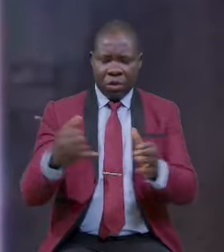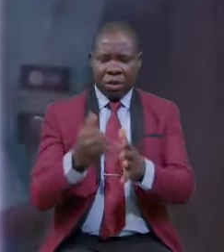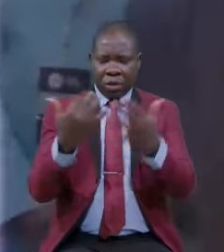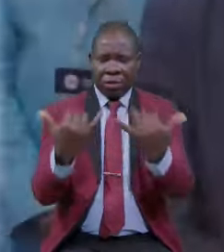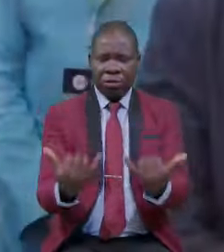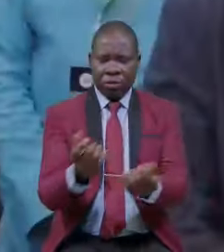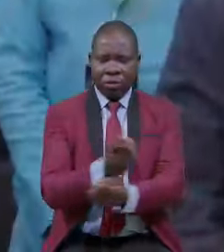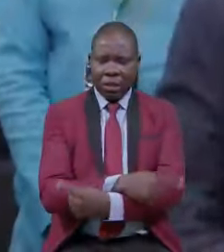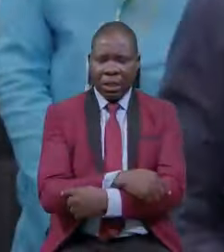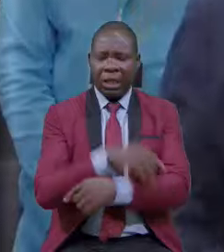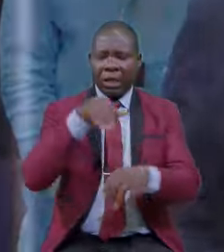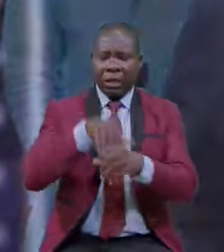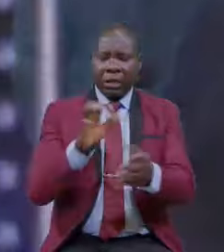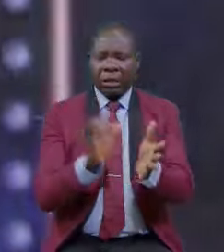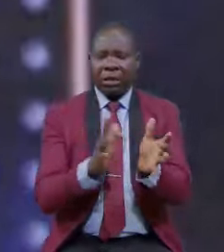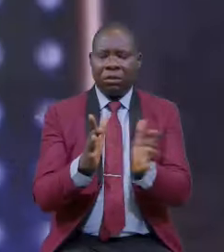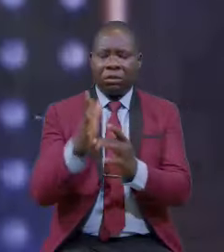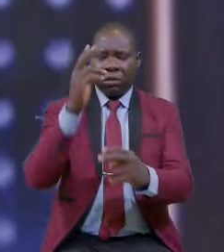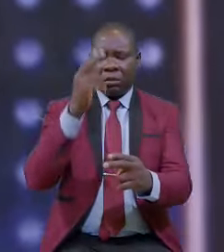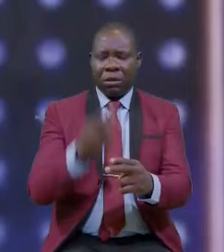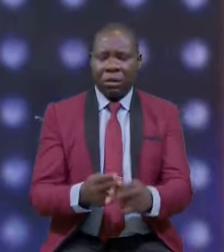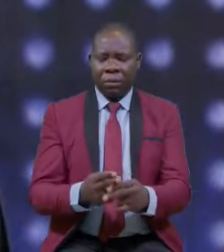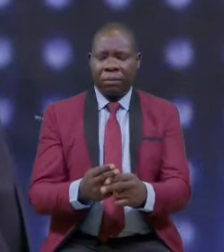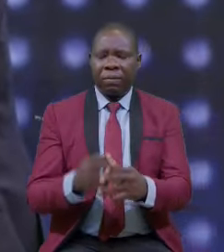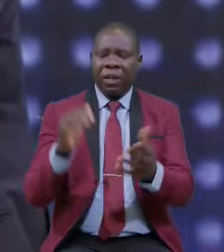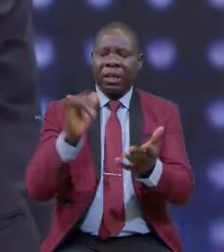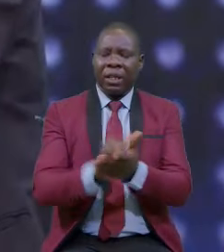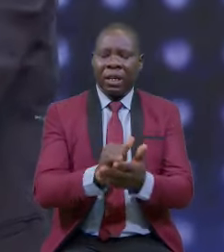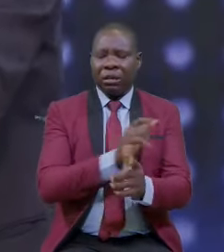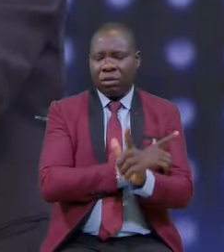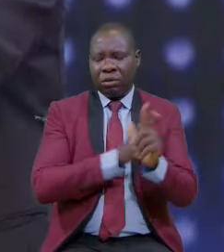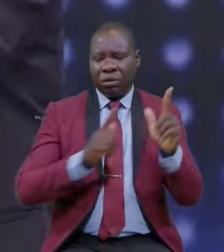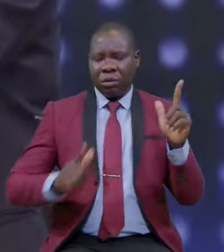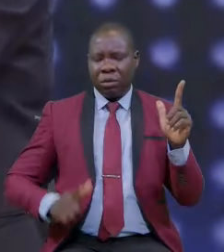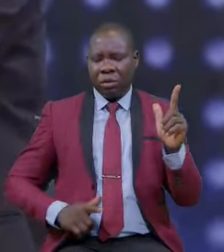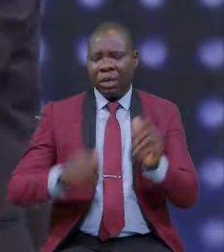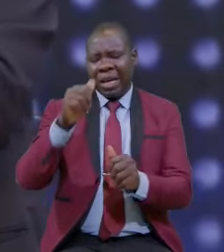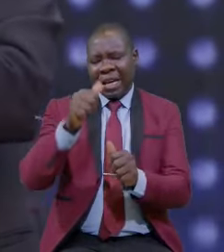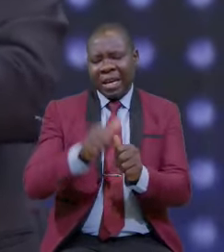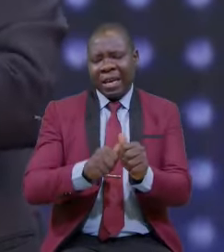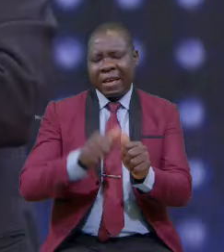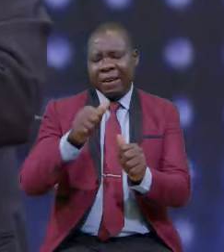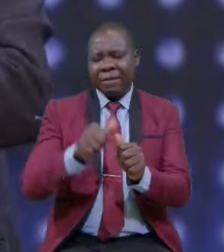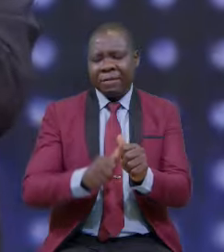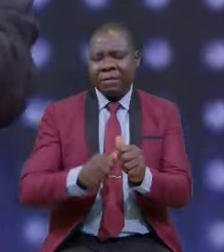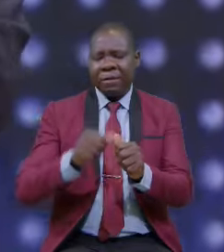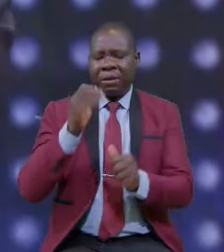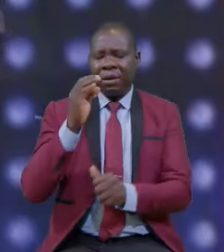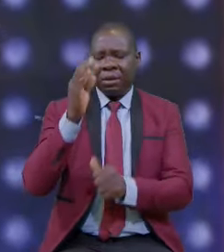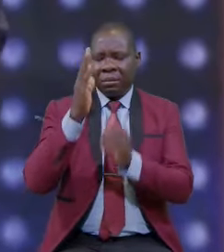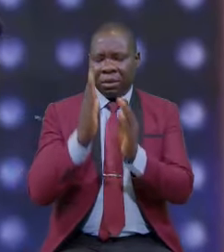Amen. That Lord, every minister here, every brother, every sister,